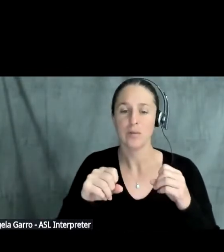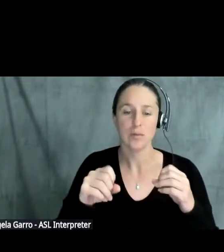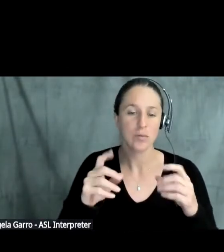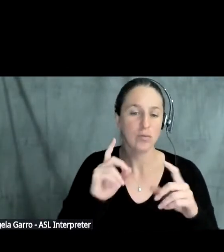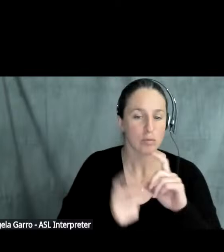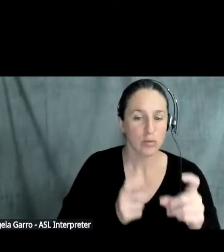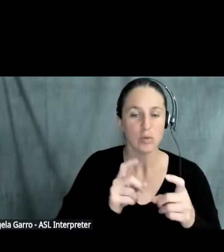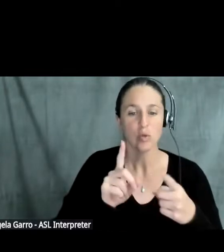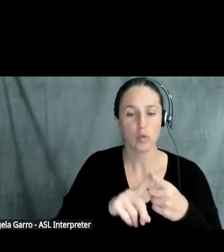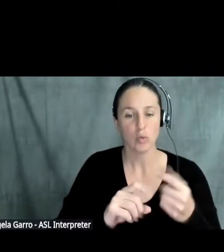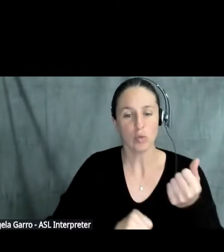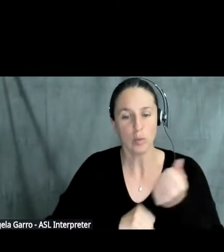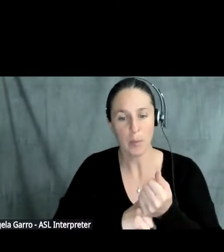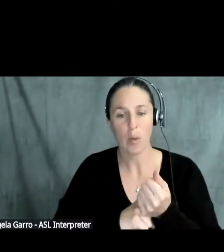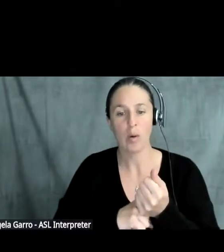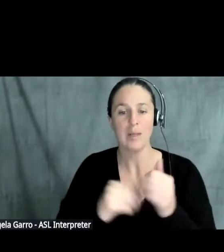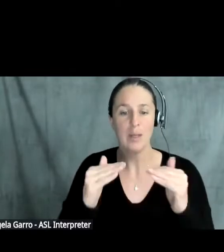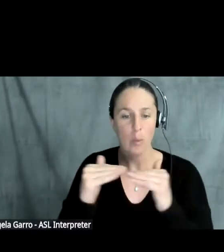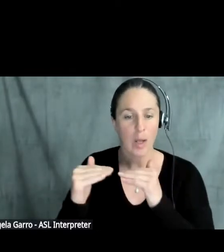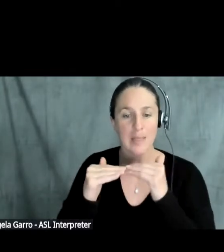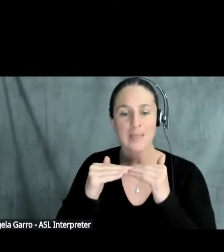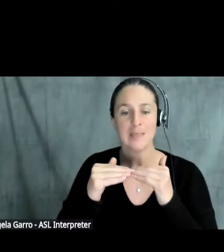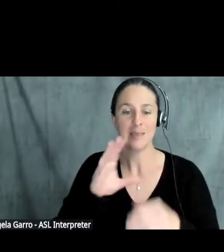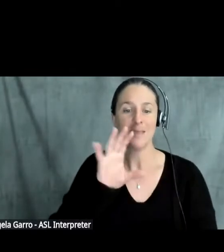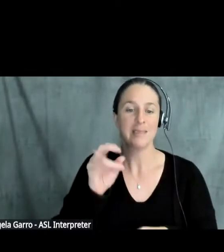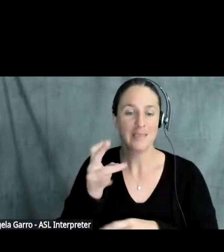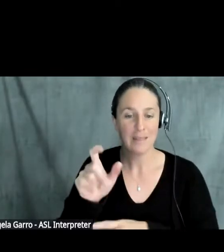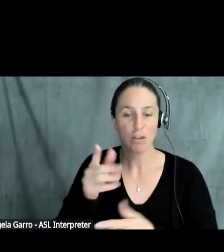civil rights through their leadership and achievements.